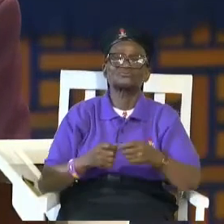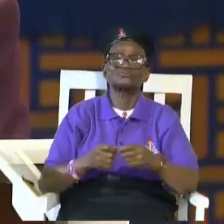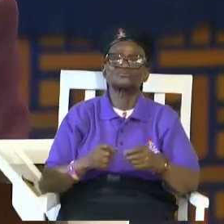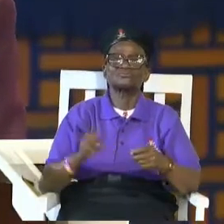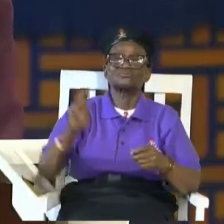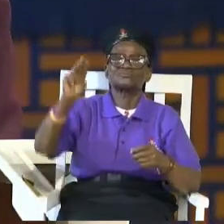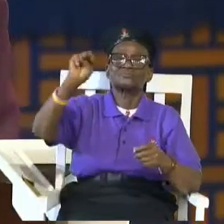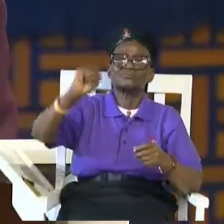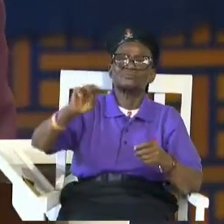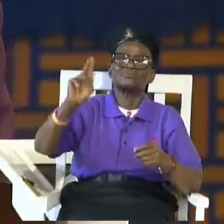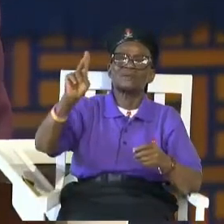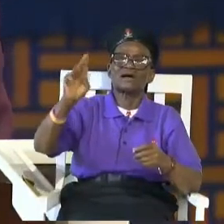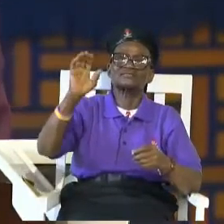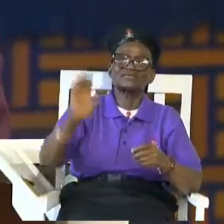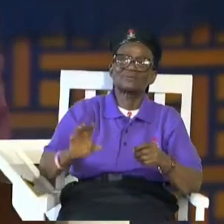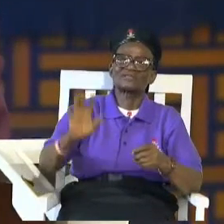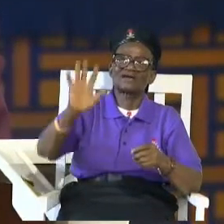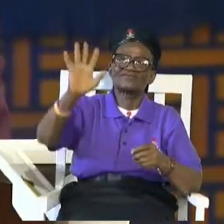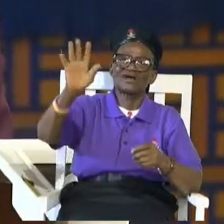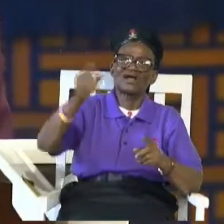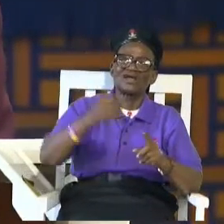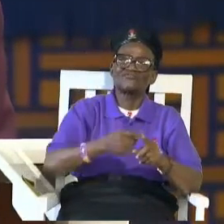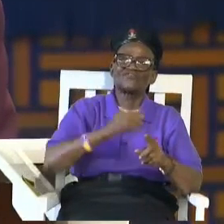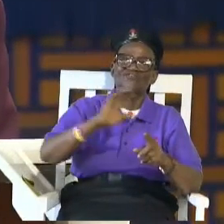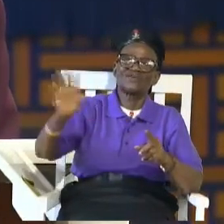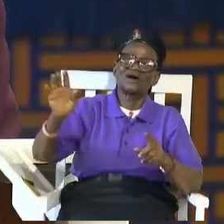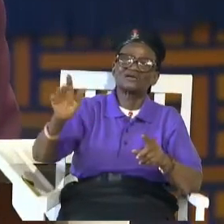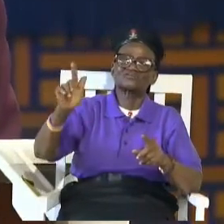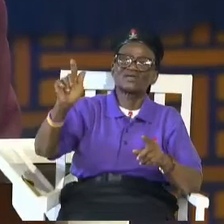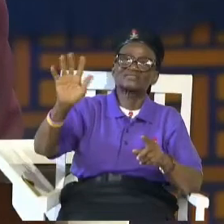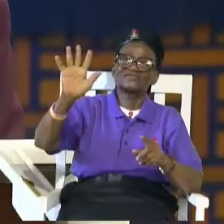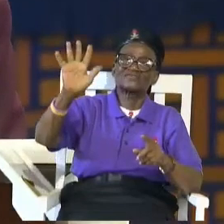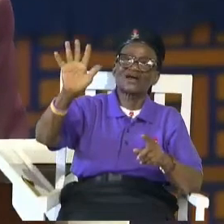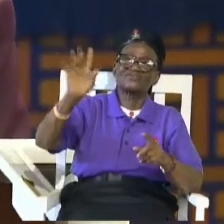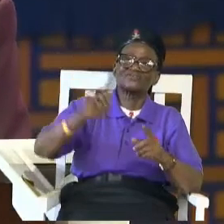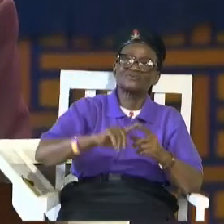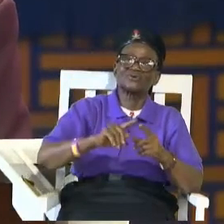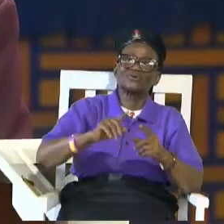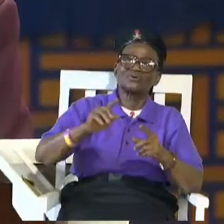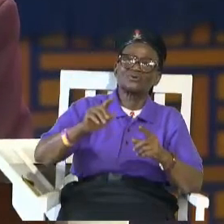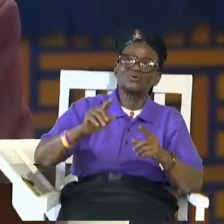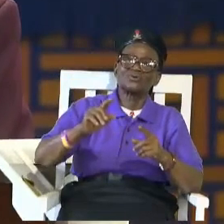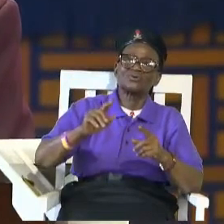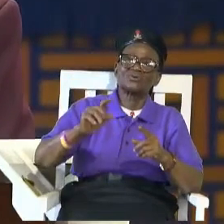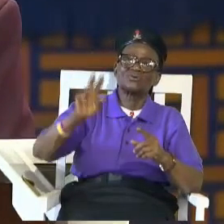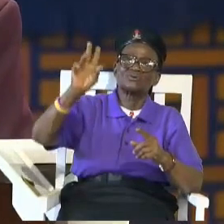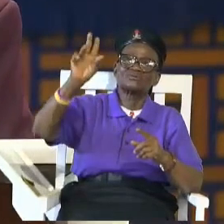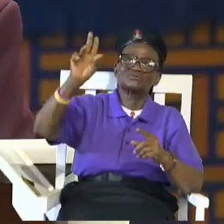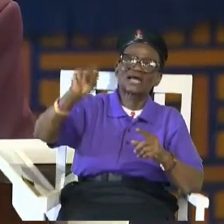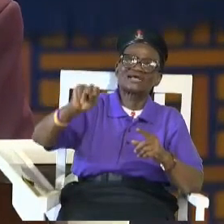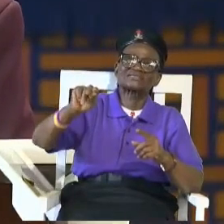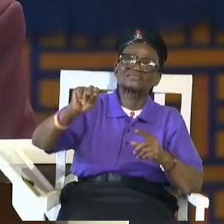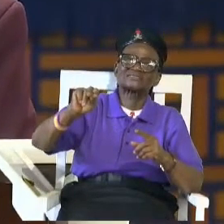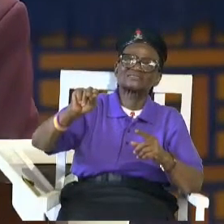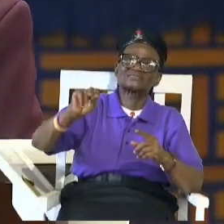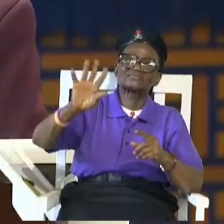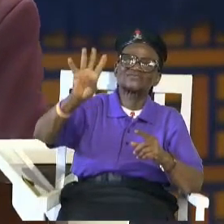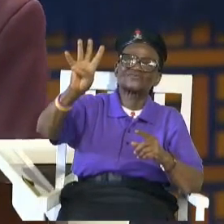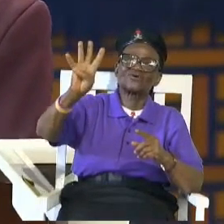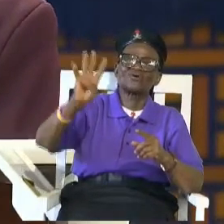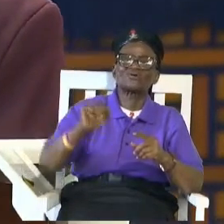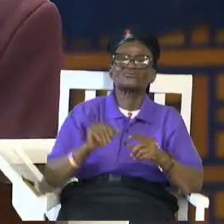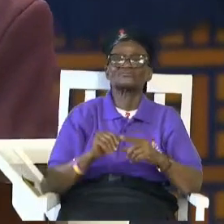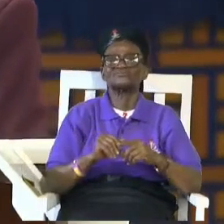Mark chapter 5, from verse 25 to 34. Mark 5, 25 to